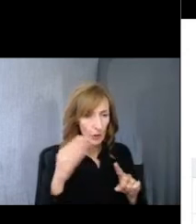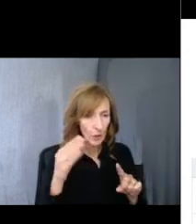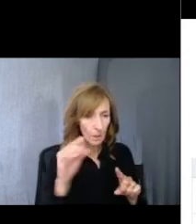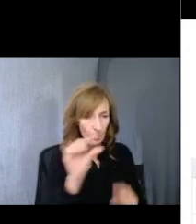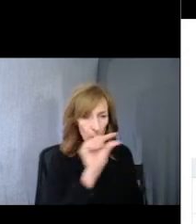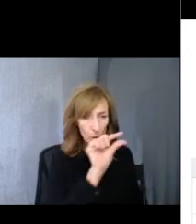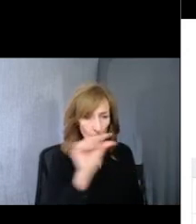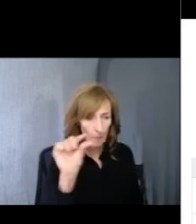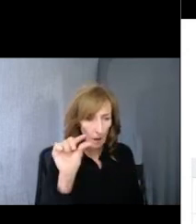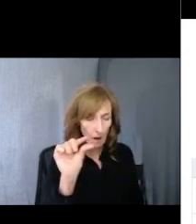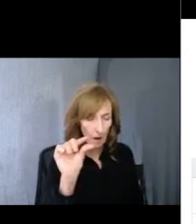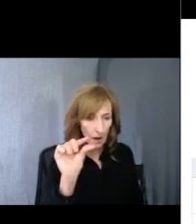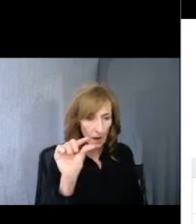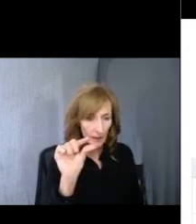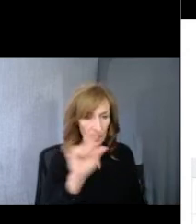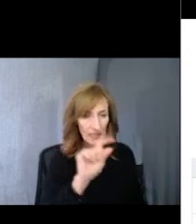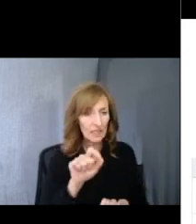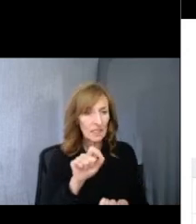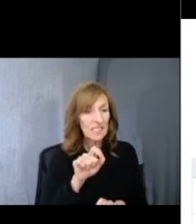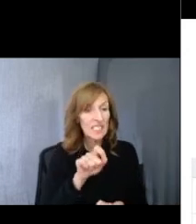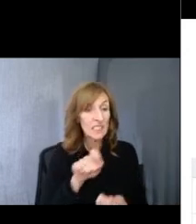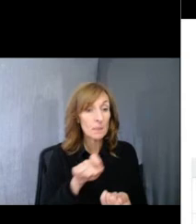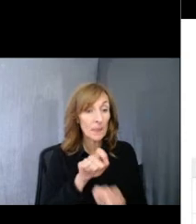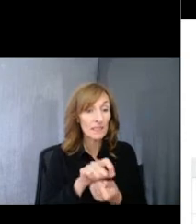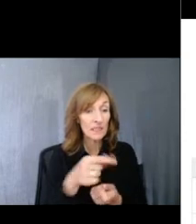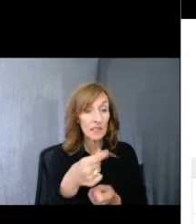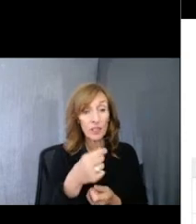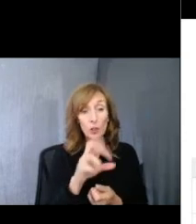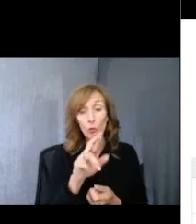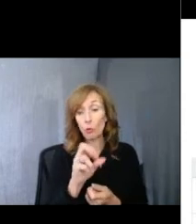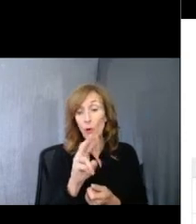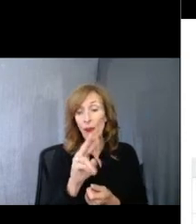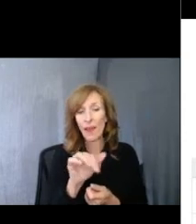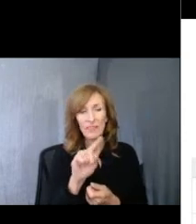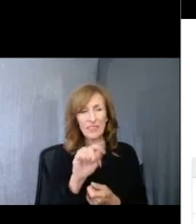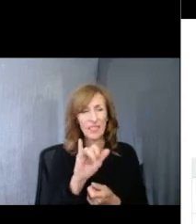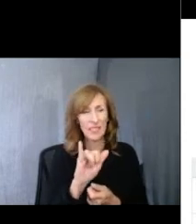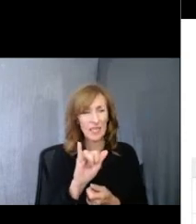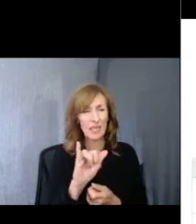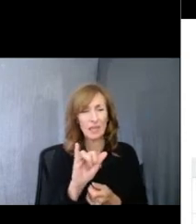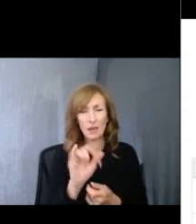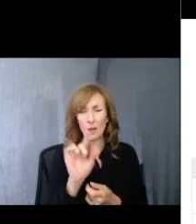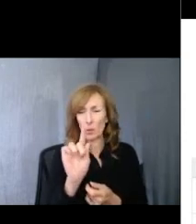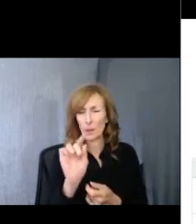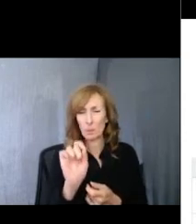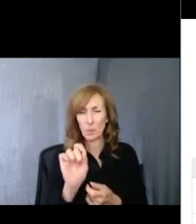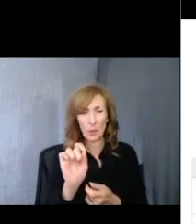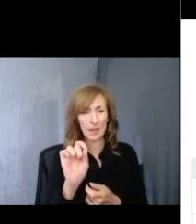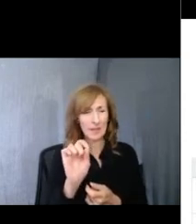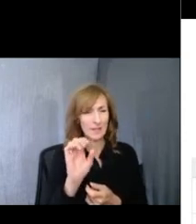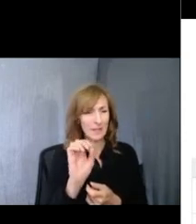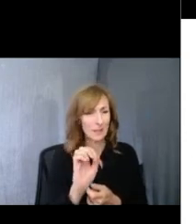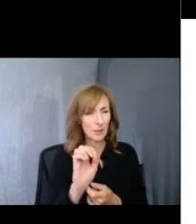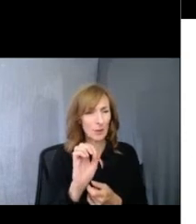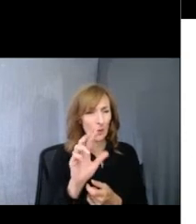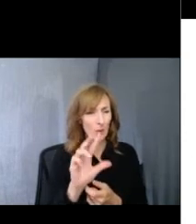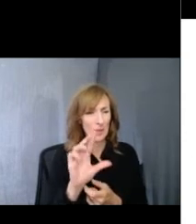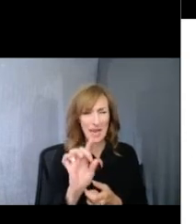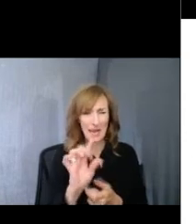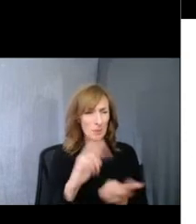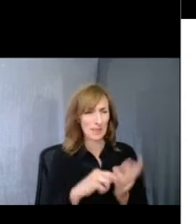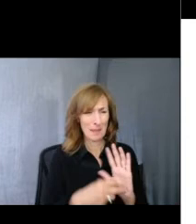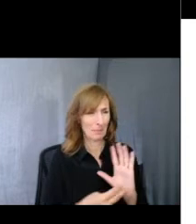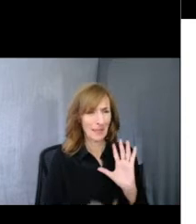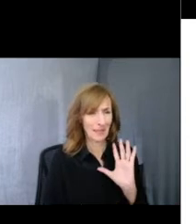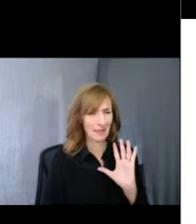specific gravity 1.038. What the heck does that mean? There's a scale there where we're going to talk about it because this is, I think,